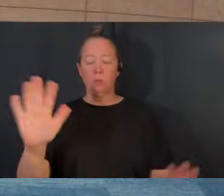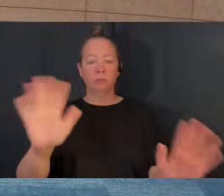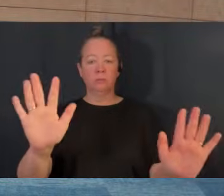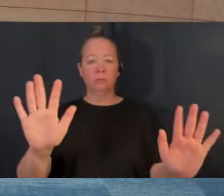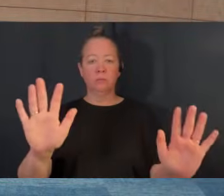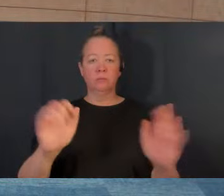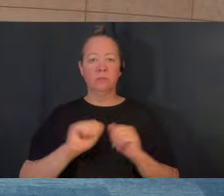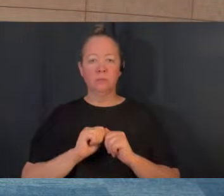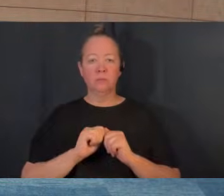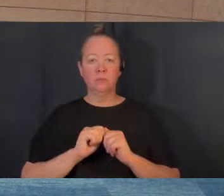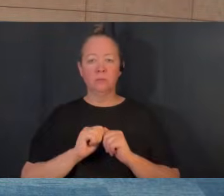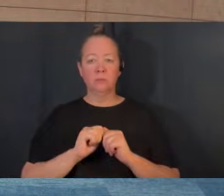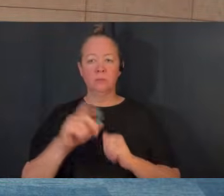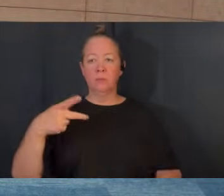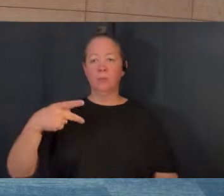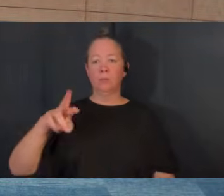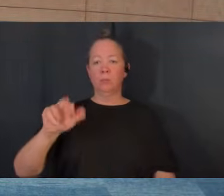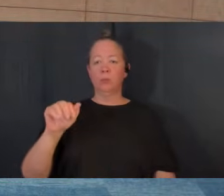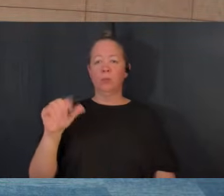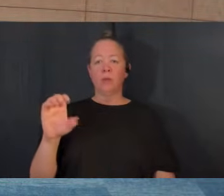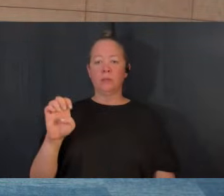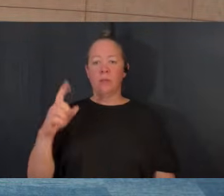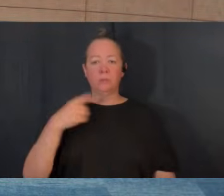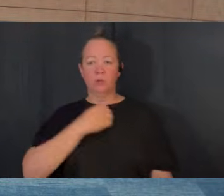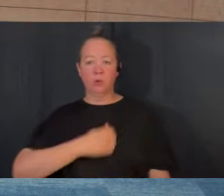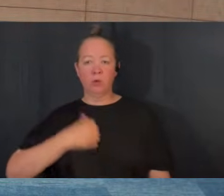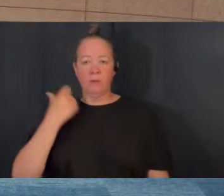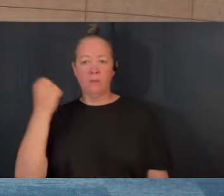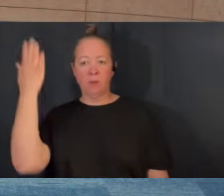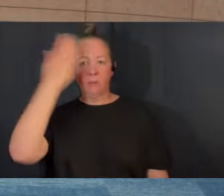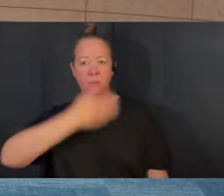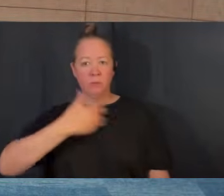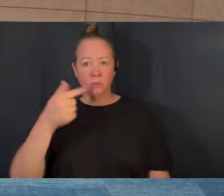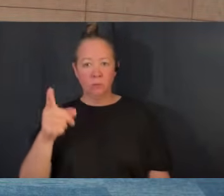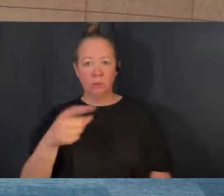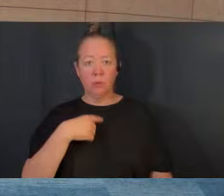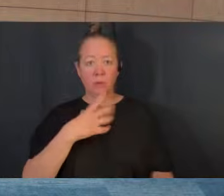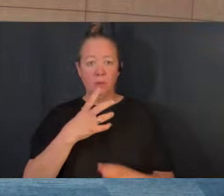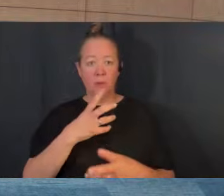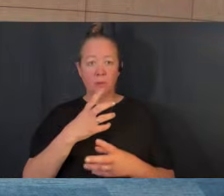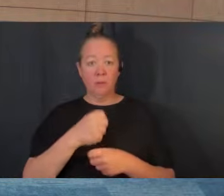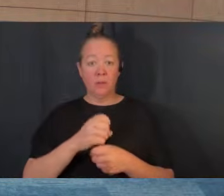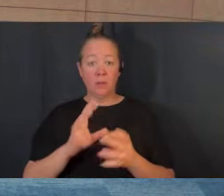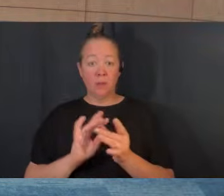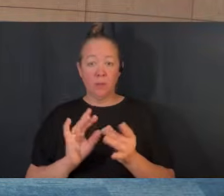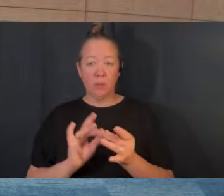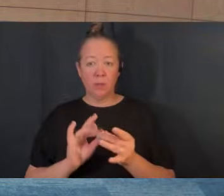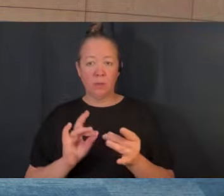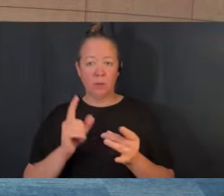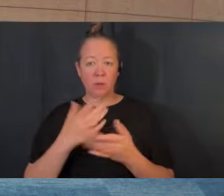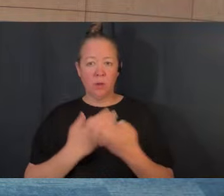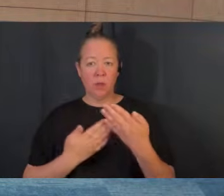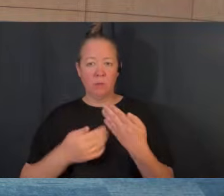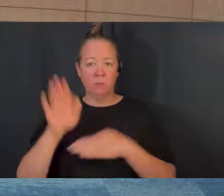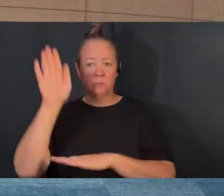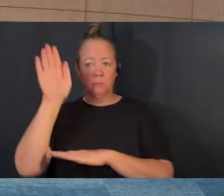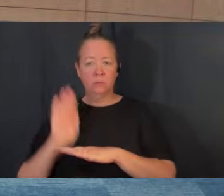Mr. Price, I'm sorry if I overlooked you. Did you want to make a comment? Your hand's down now, but go ahead.